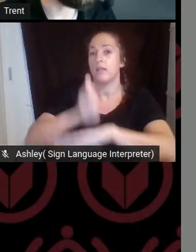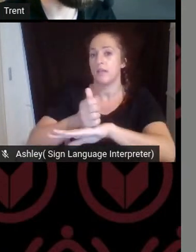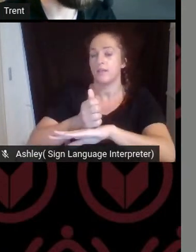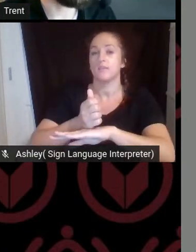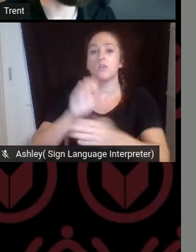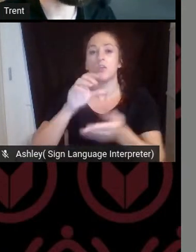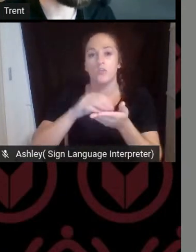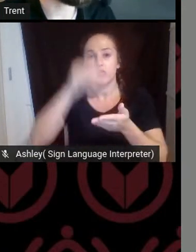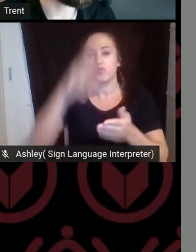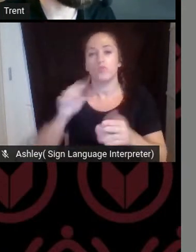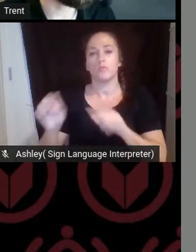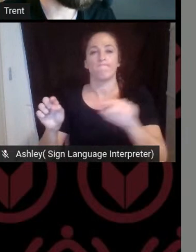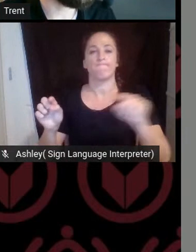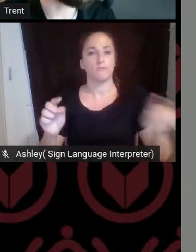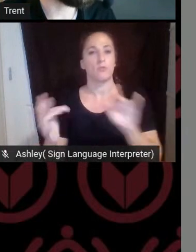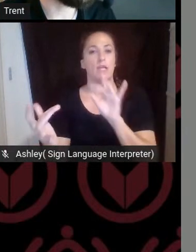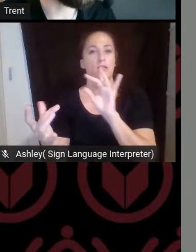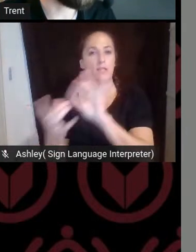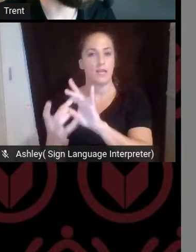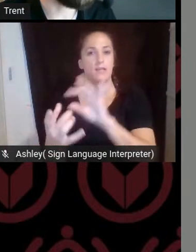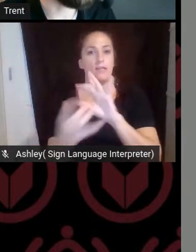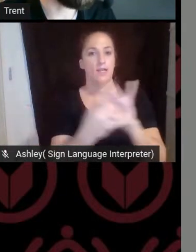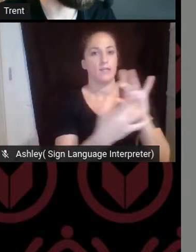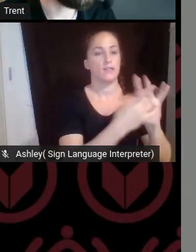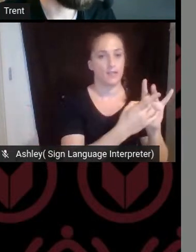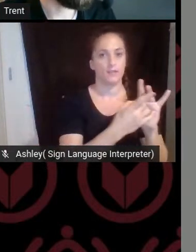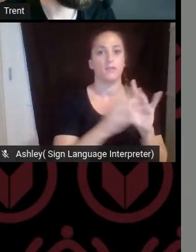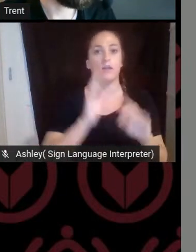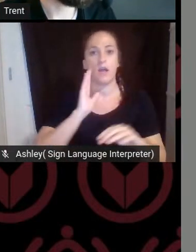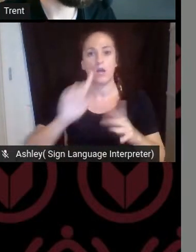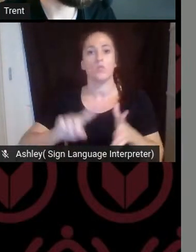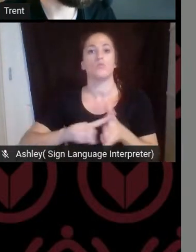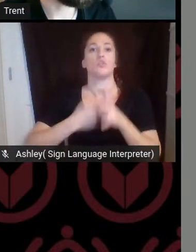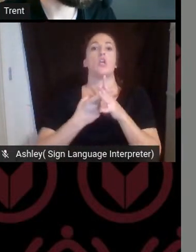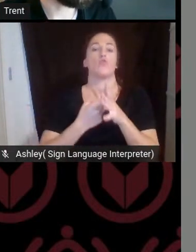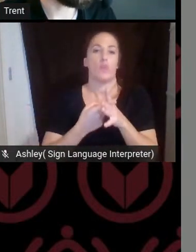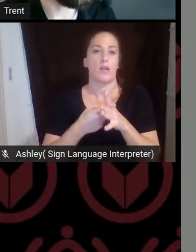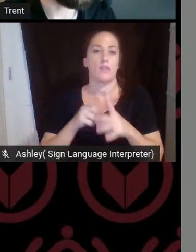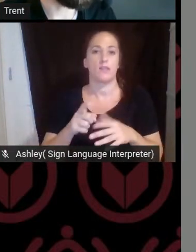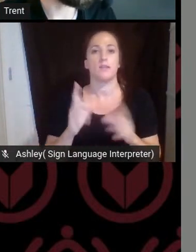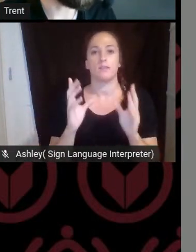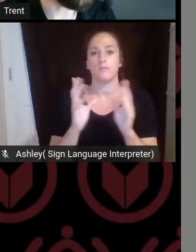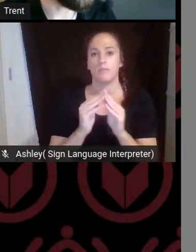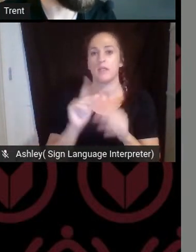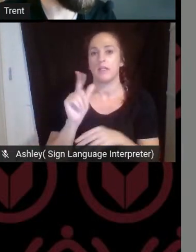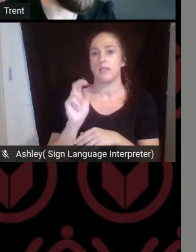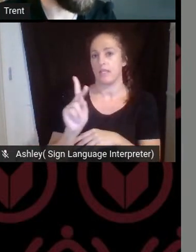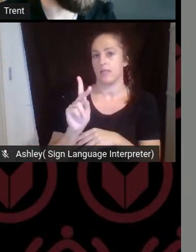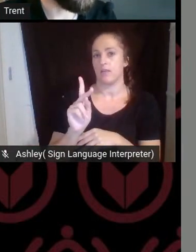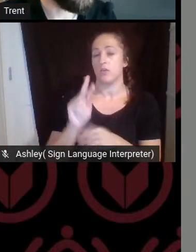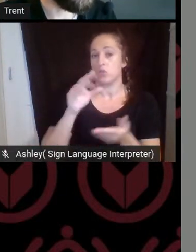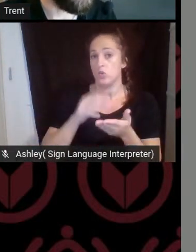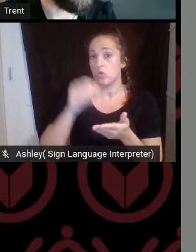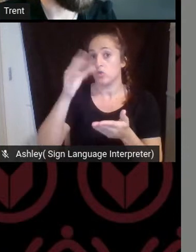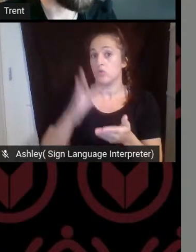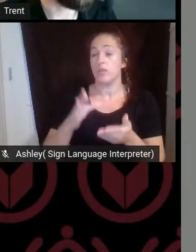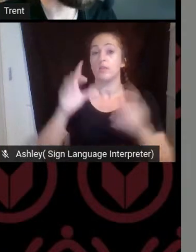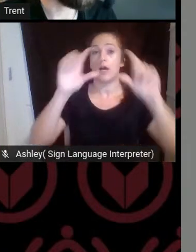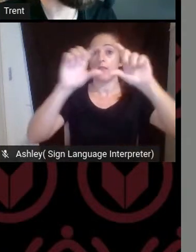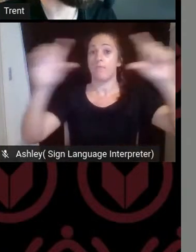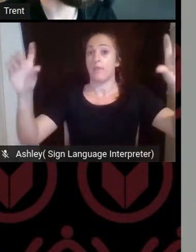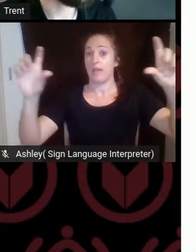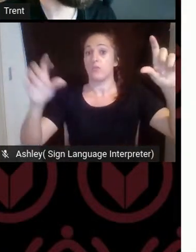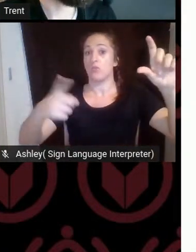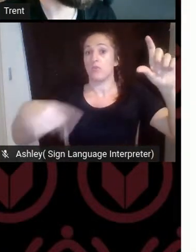You can manage Meet in your class settings. I'm going to generate that Meet link. It's visible to students, meaning they'll see it up there on the banner, and then I'm going to